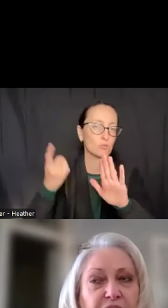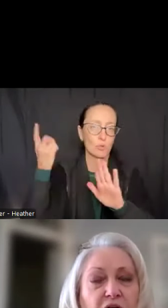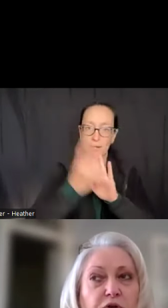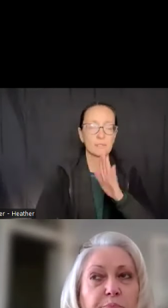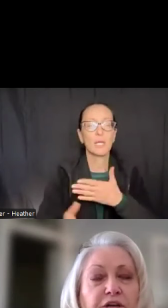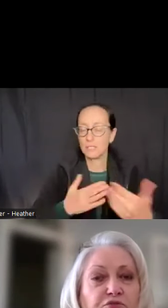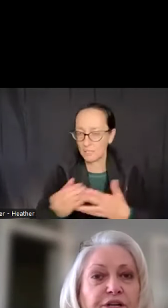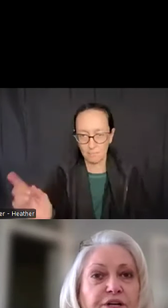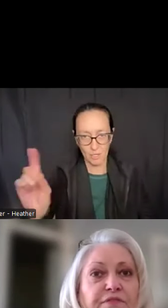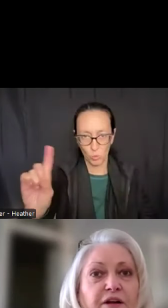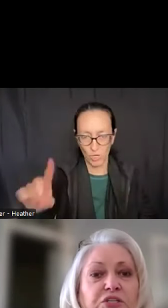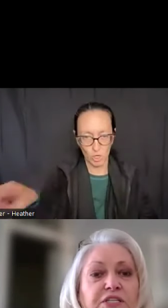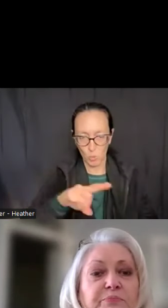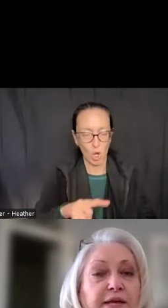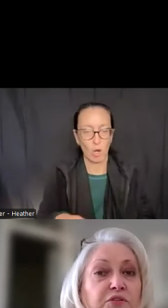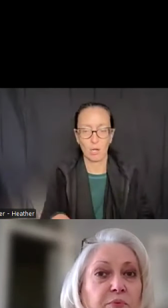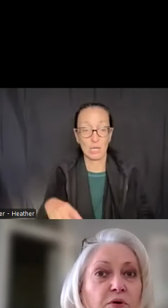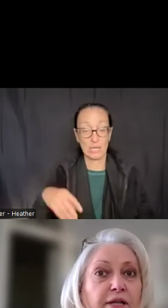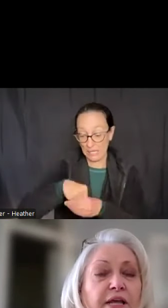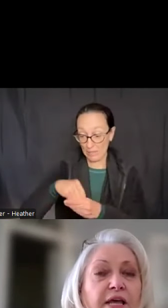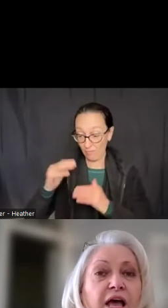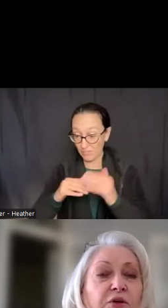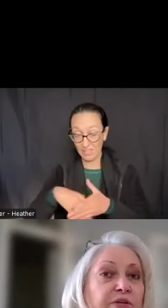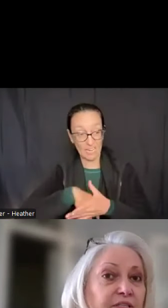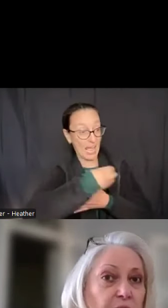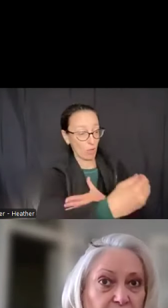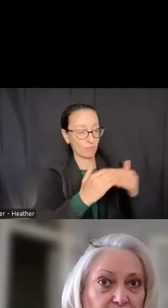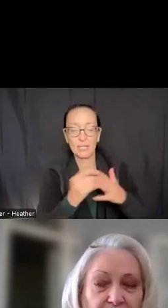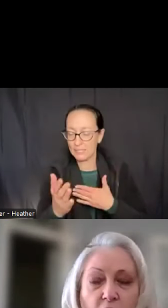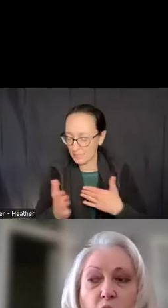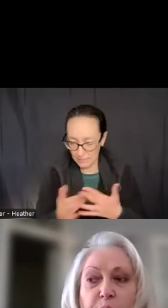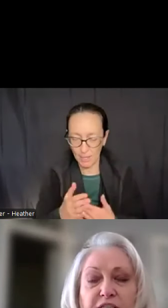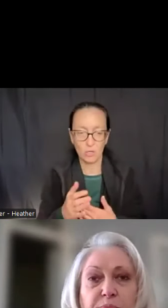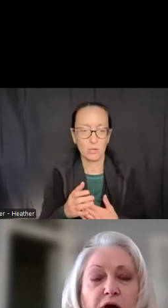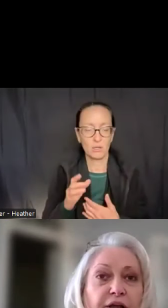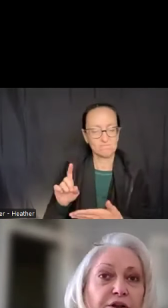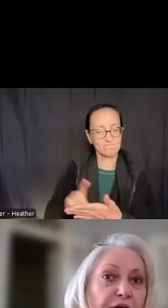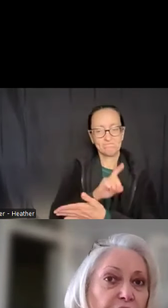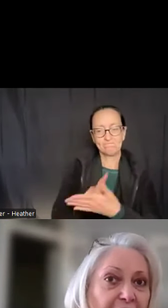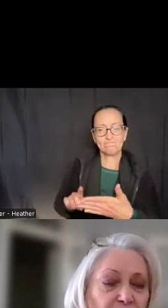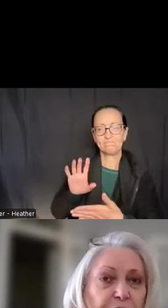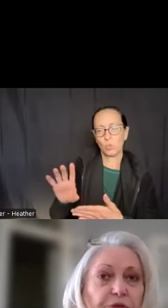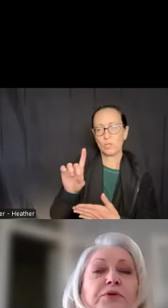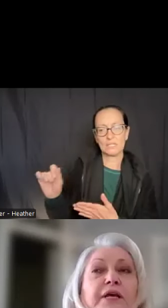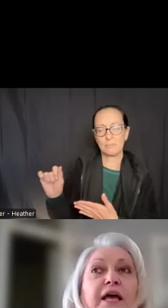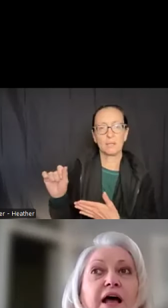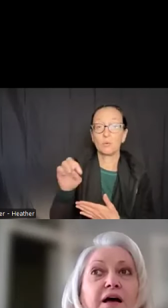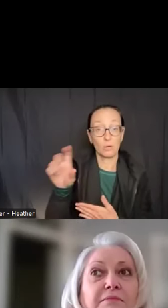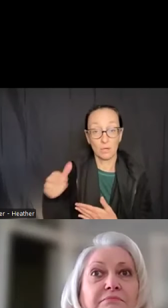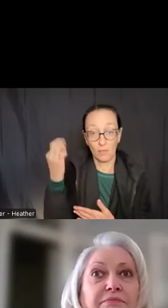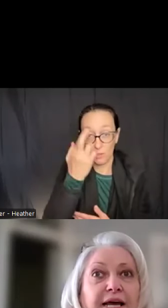the facility. Are you being treated unfairly just based upon your disability or based upon another